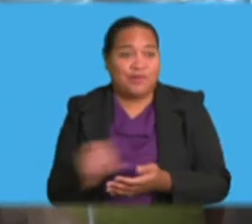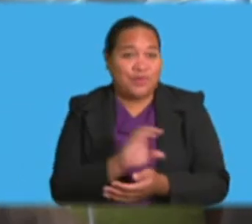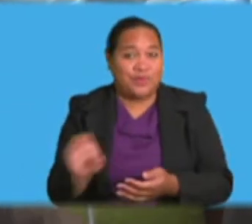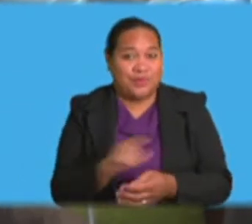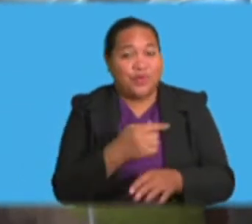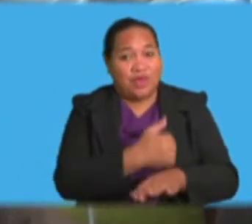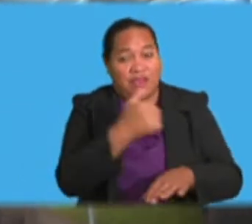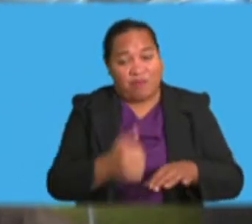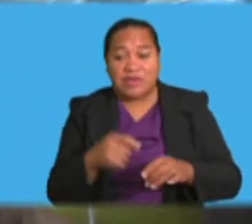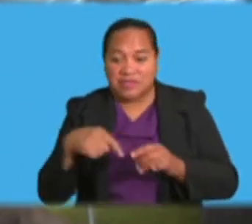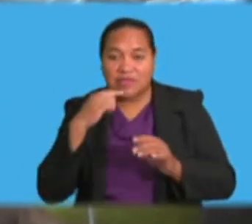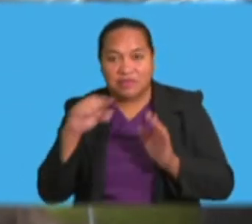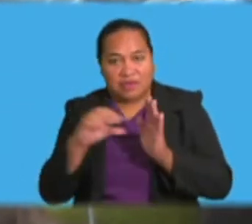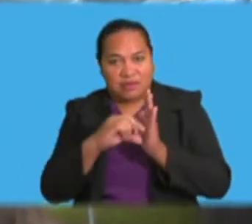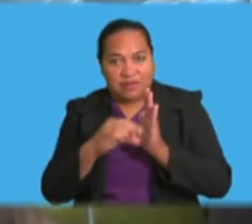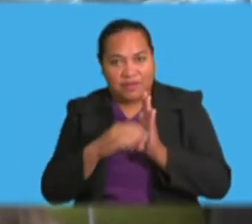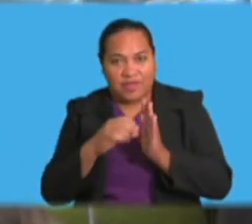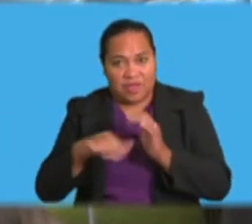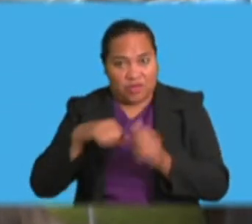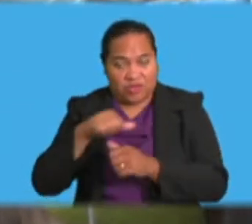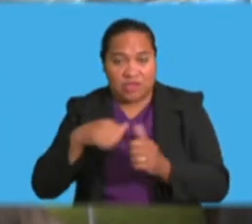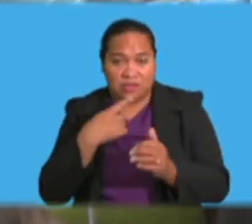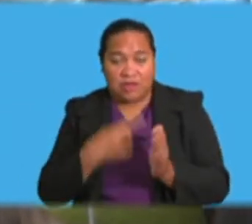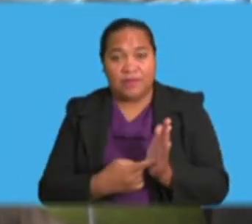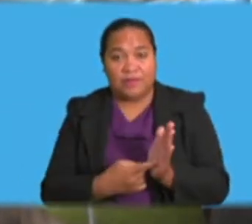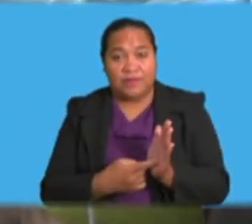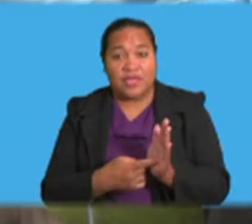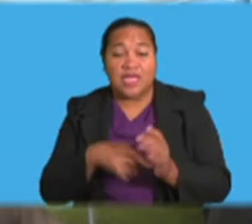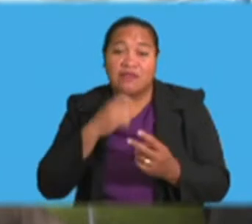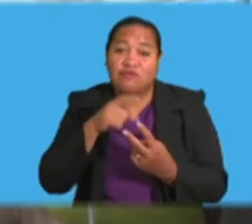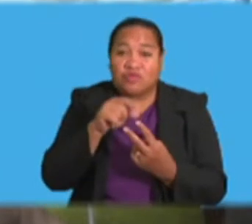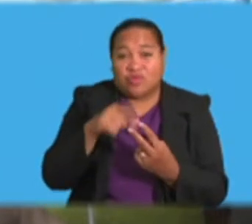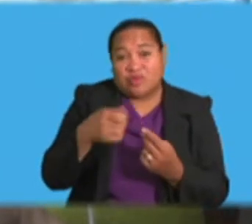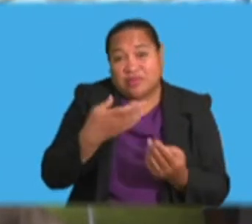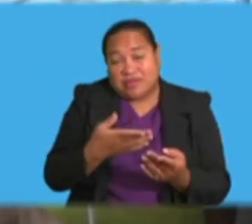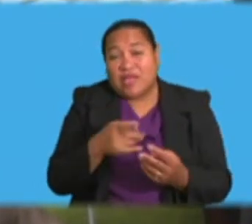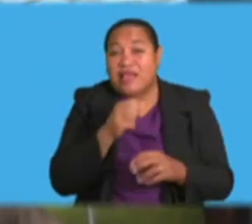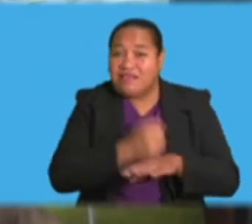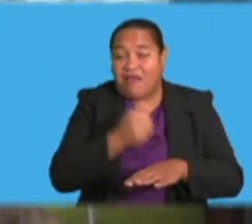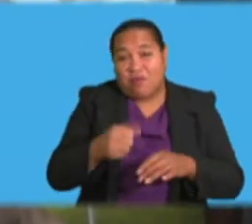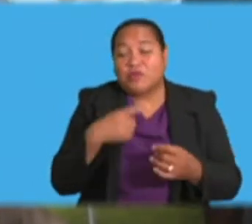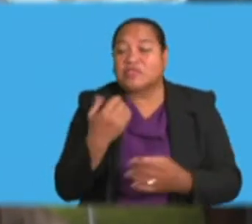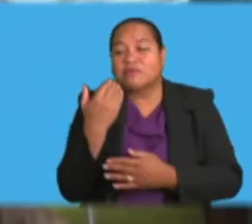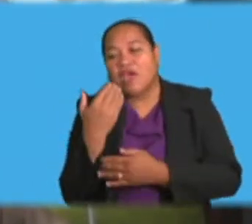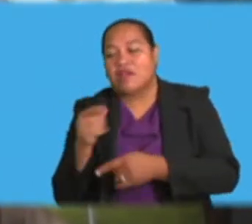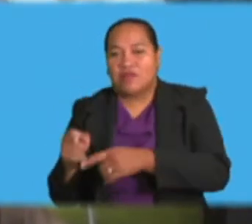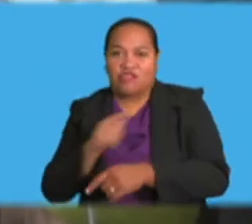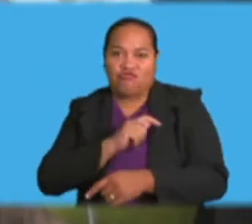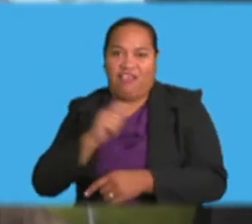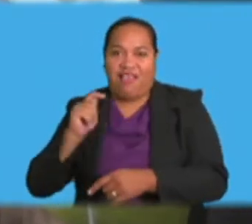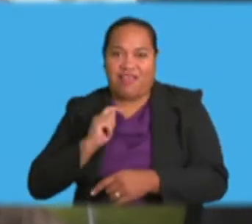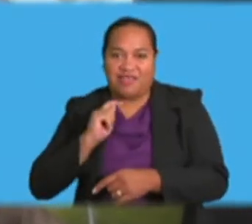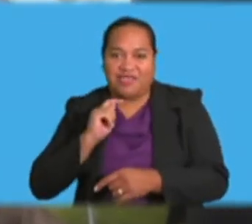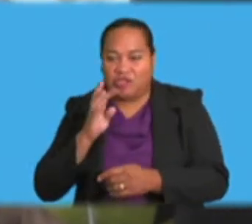of Association. Whether government chooses to redeem its shares mainly depends on the ability of Fiji Pine Trust to run